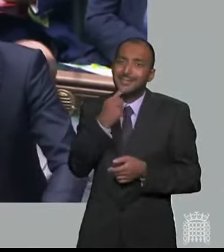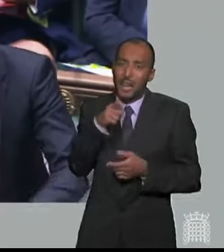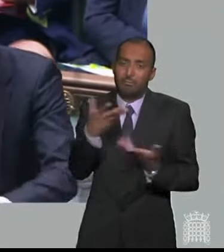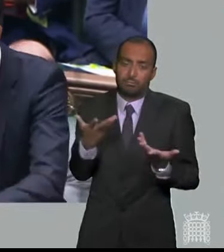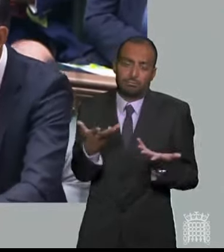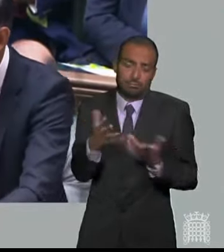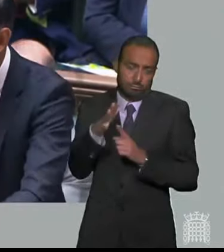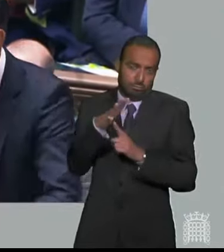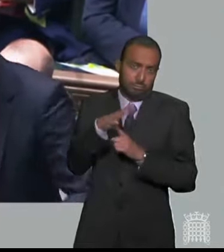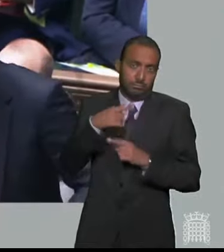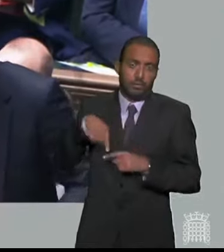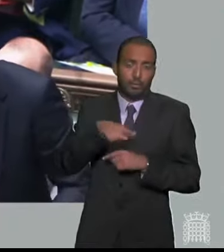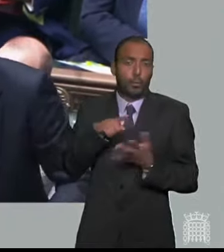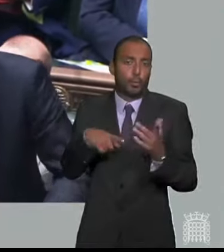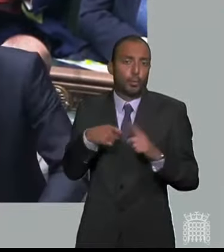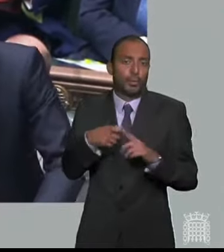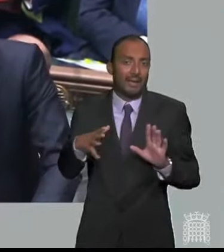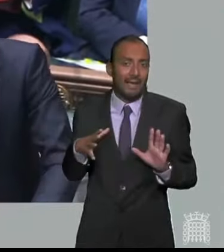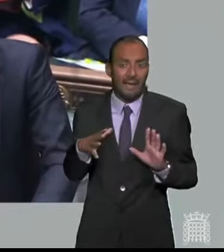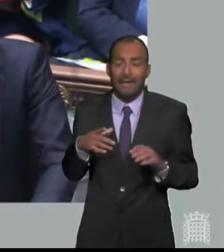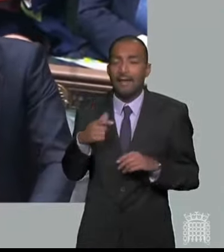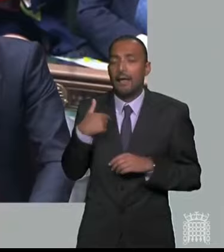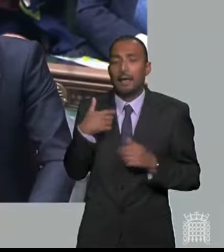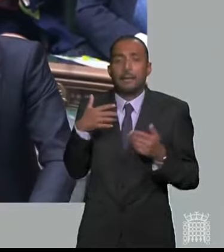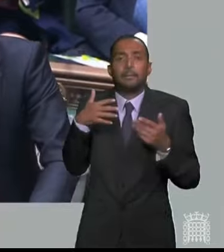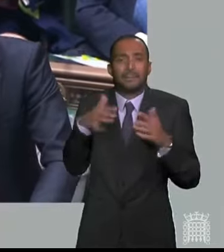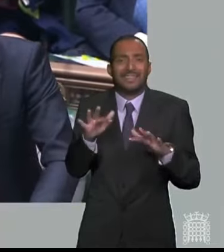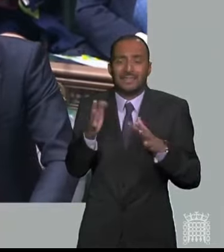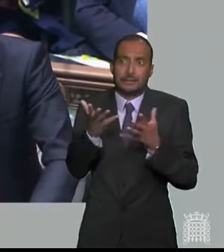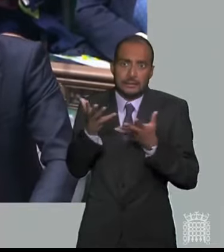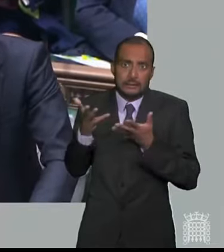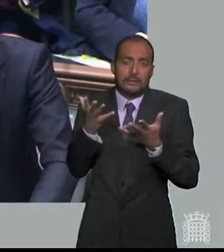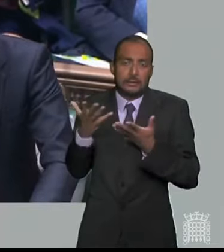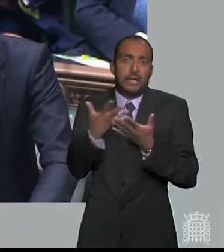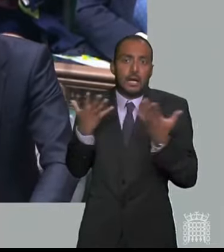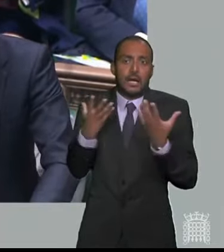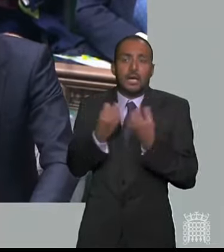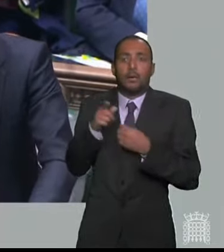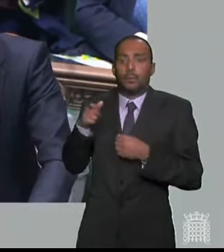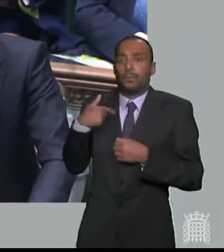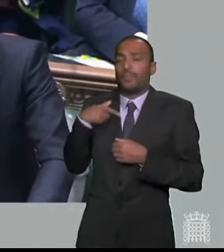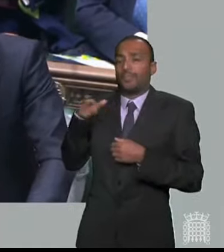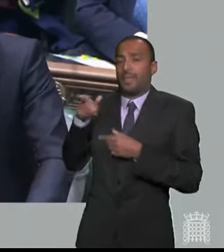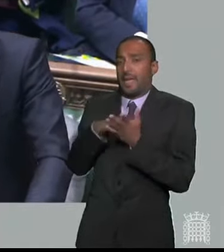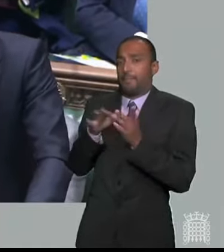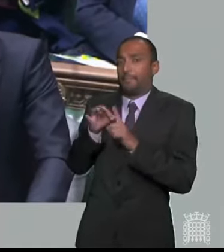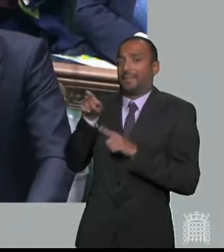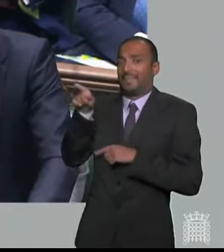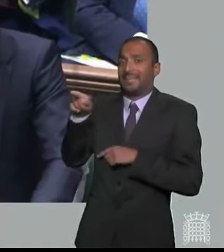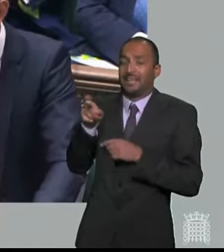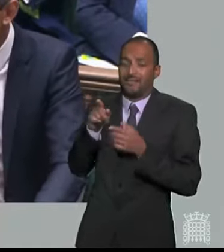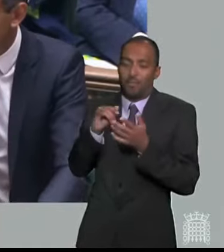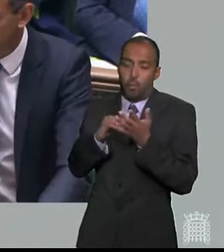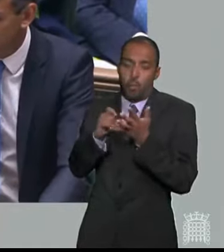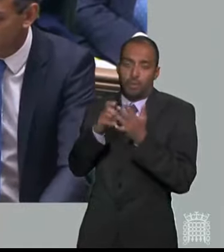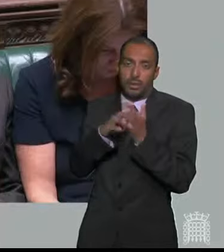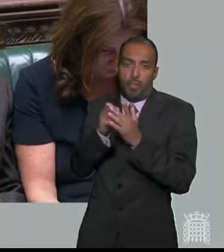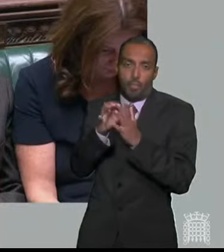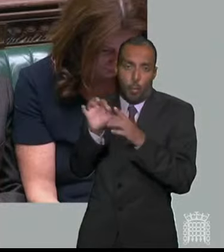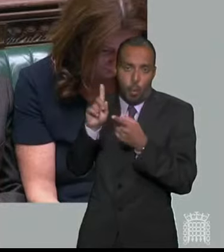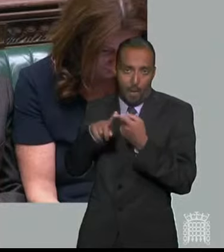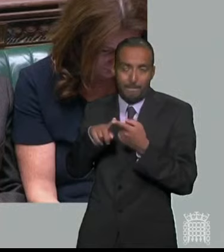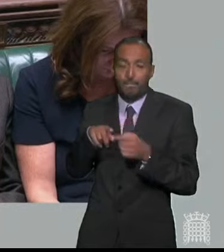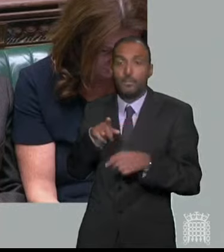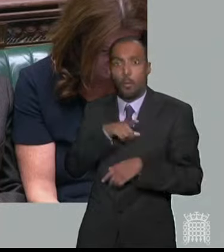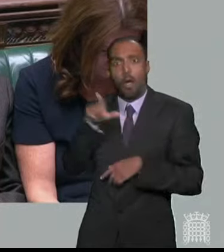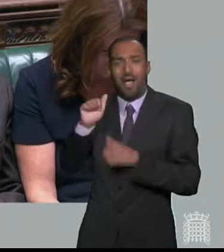the honourable gentleman, but something that I've also discussed extensively with my honourable friend from Scunthorpe, and that's because the industry supports local jobs and economic